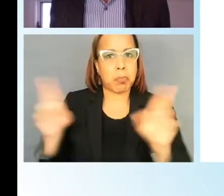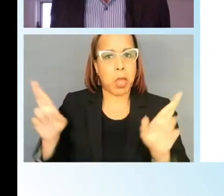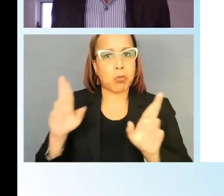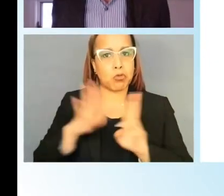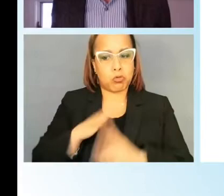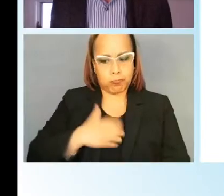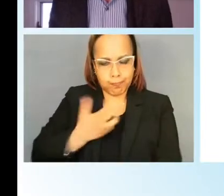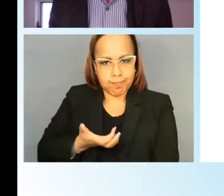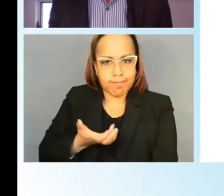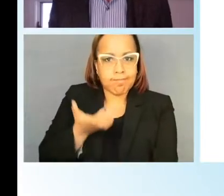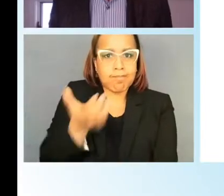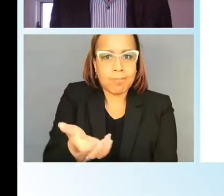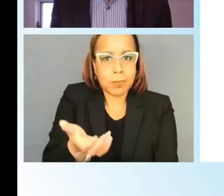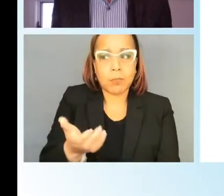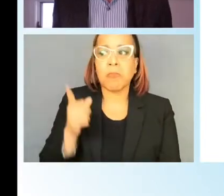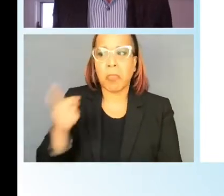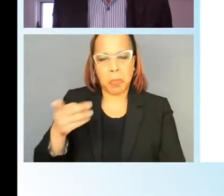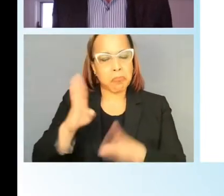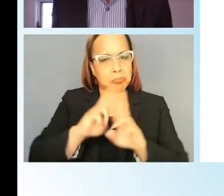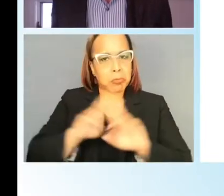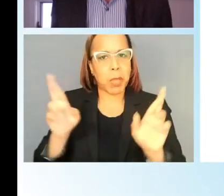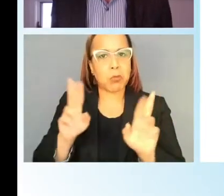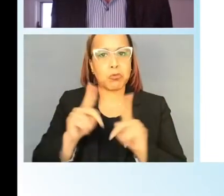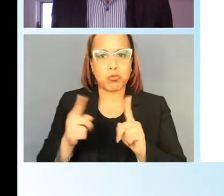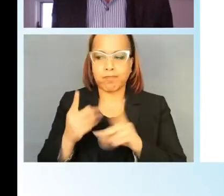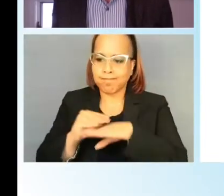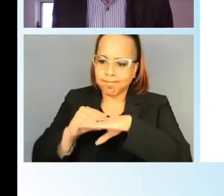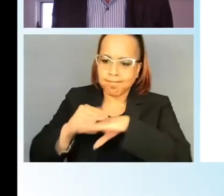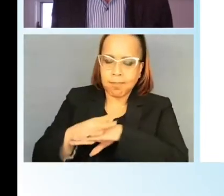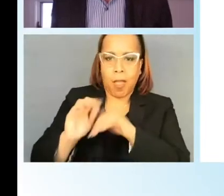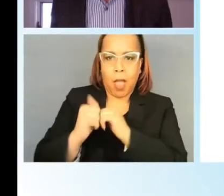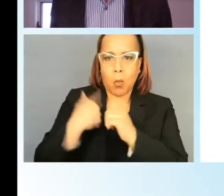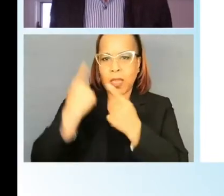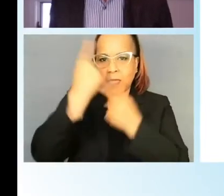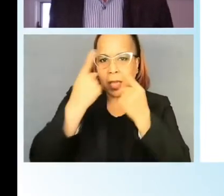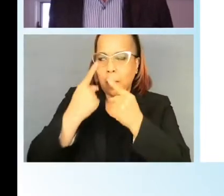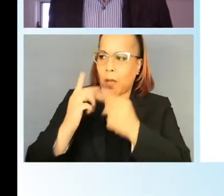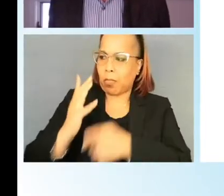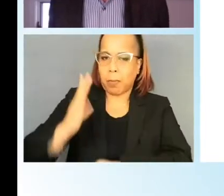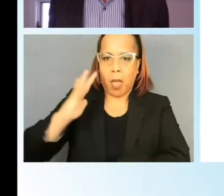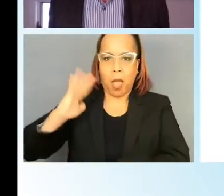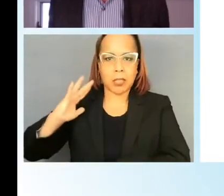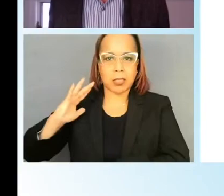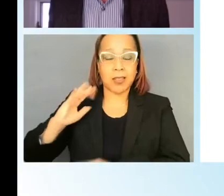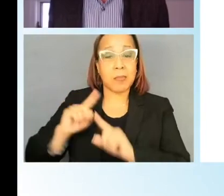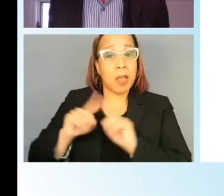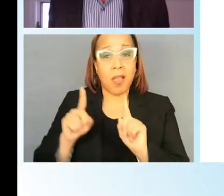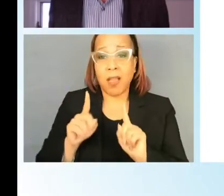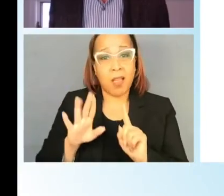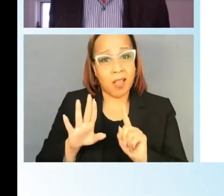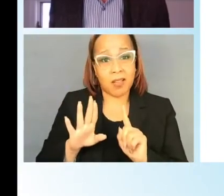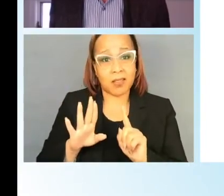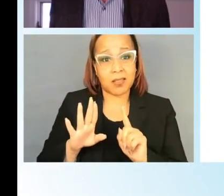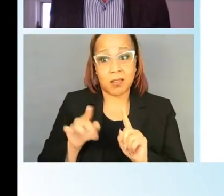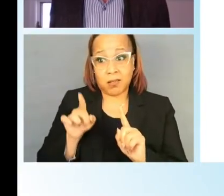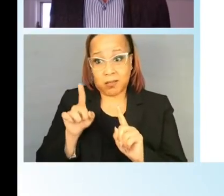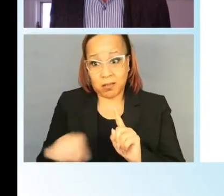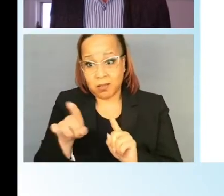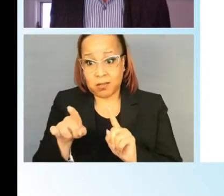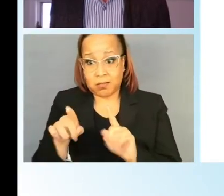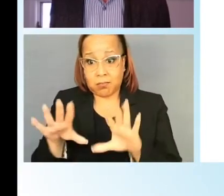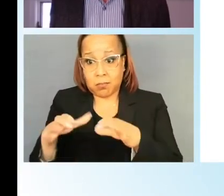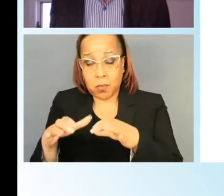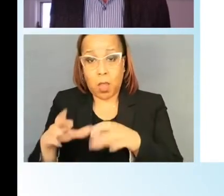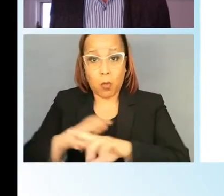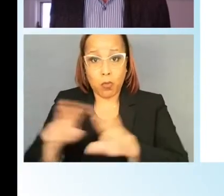many people are prepared to change the ways that we think about our past. But unless as many, if not more, are prepared